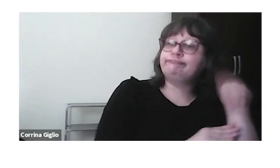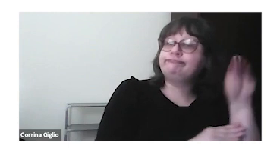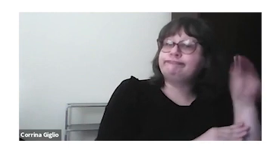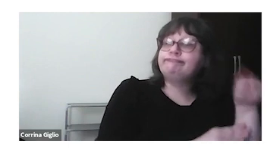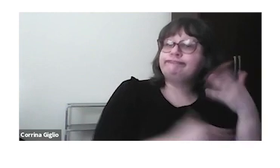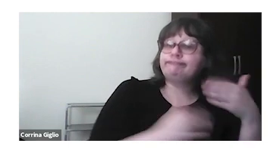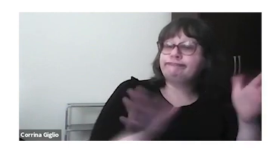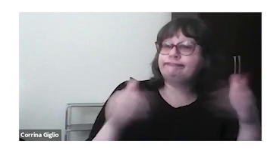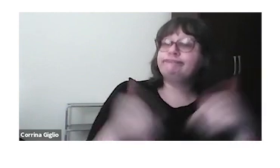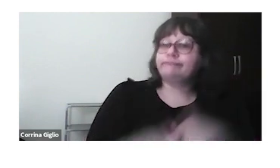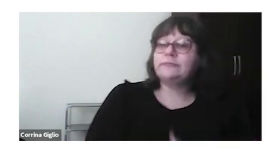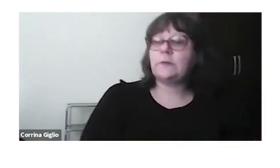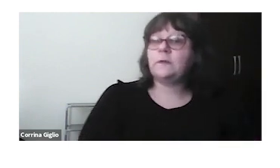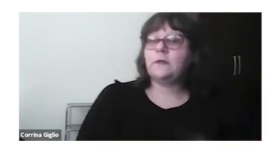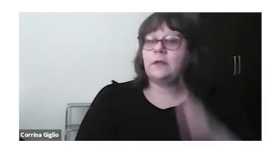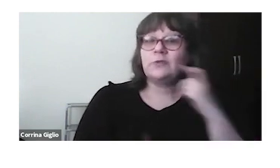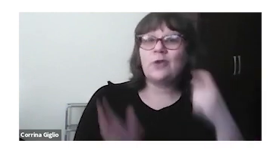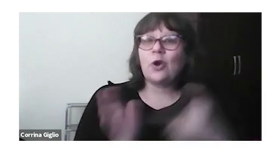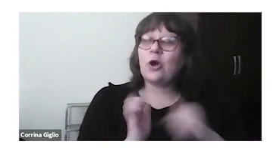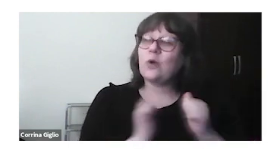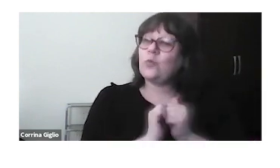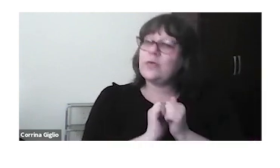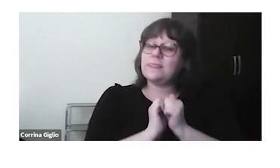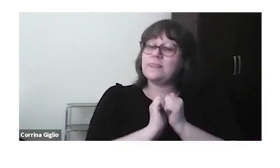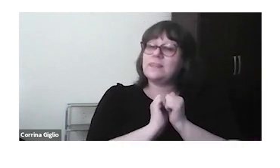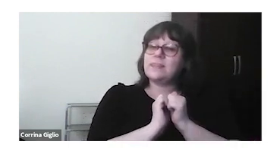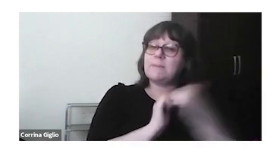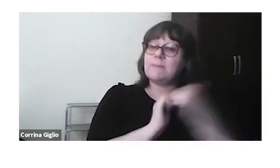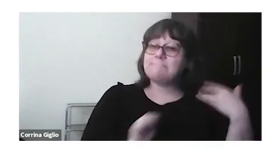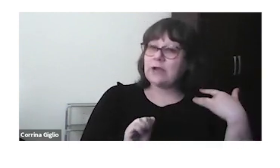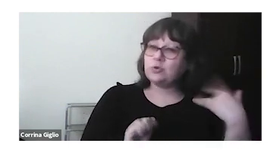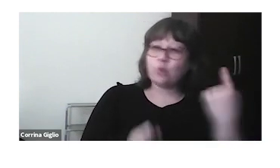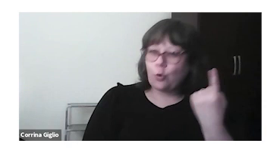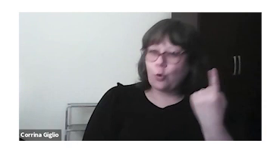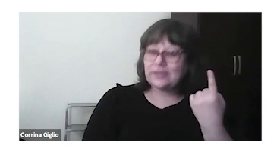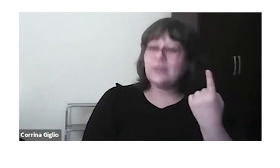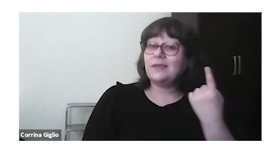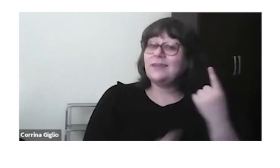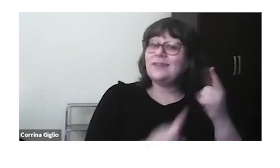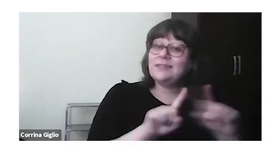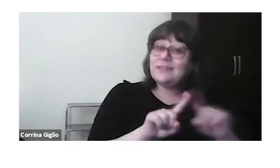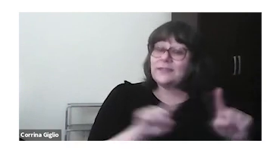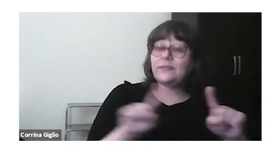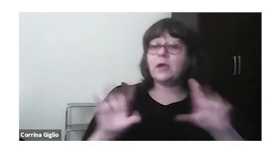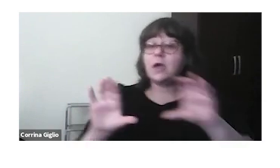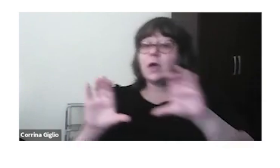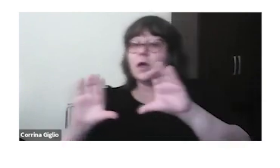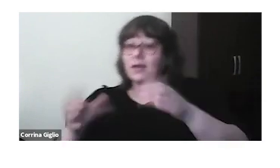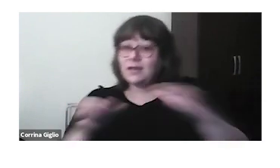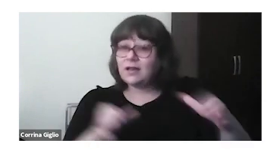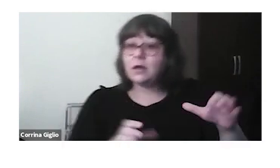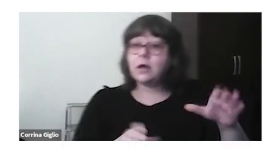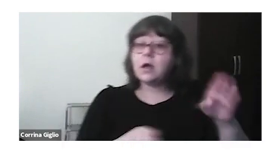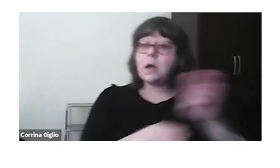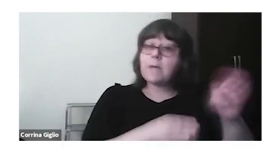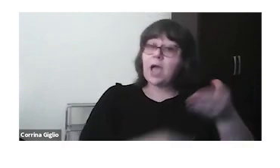And you not only see it in terms of models, but you see it in terms of, like, you know, a company might hire a